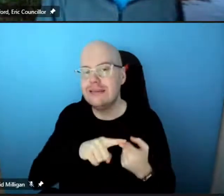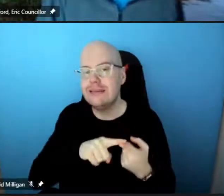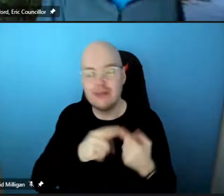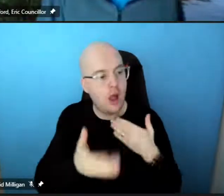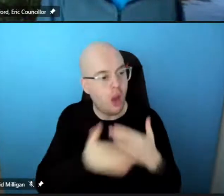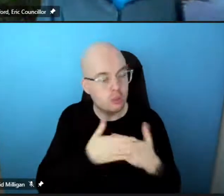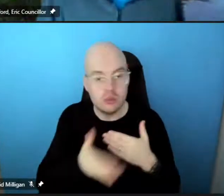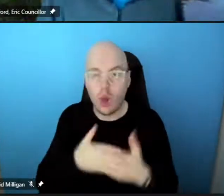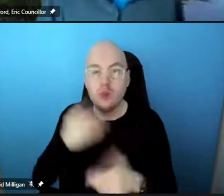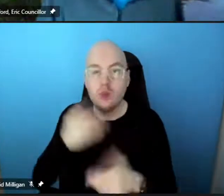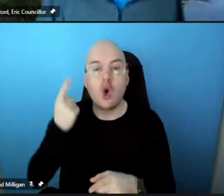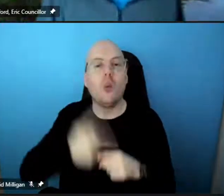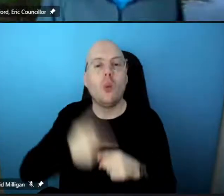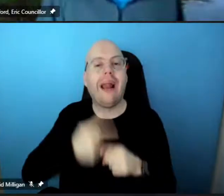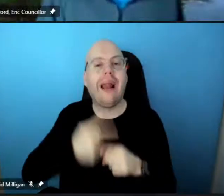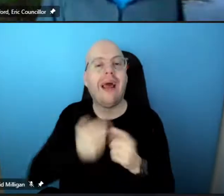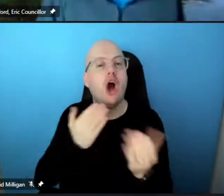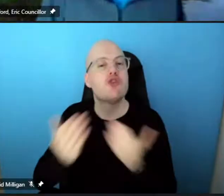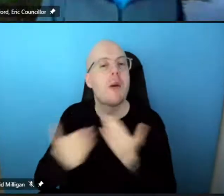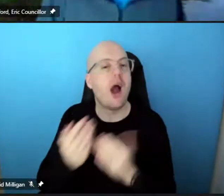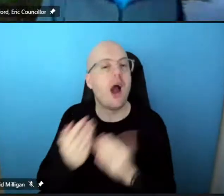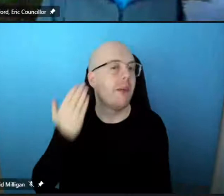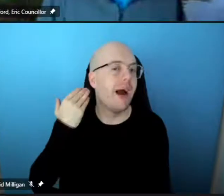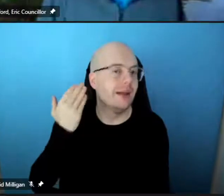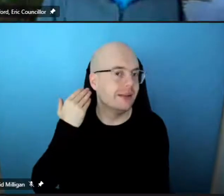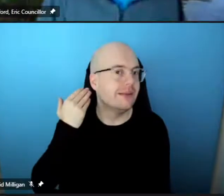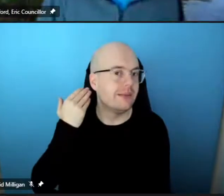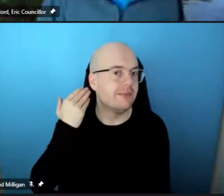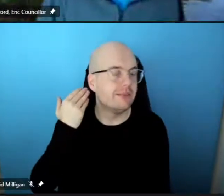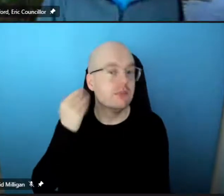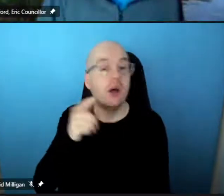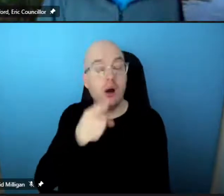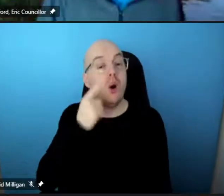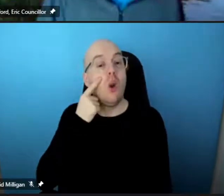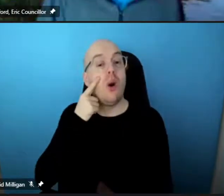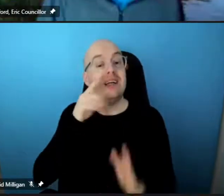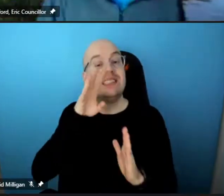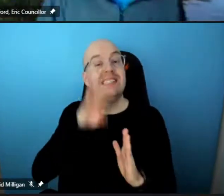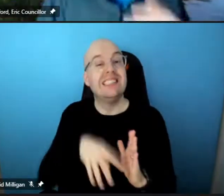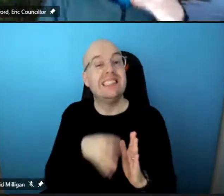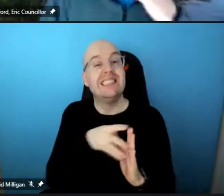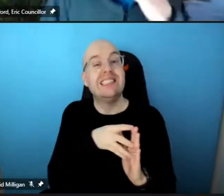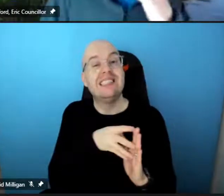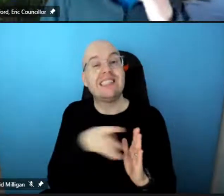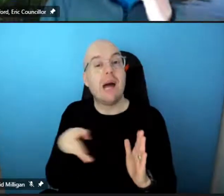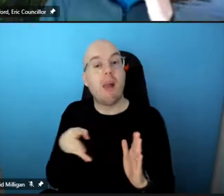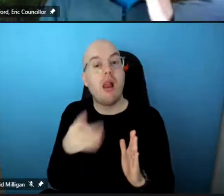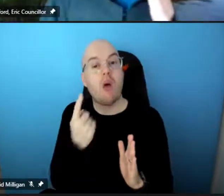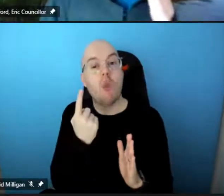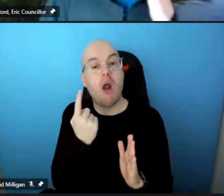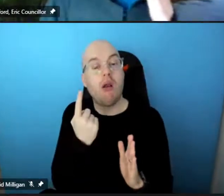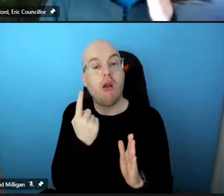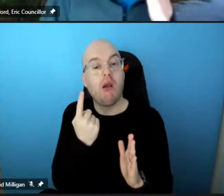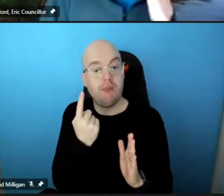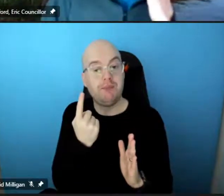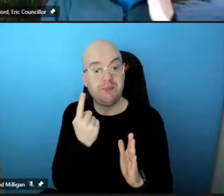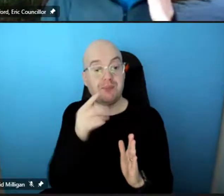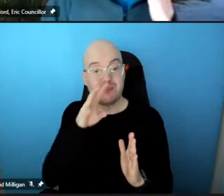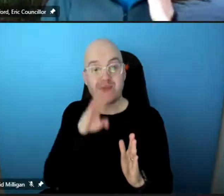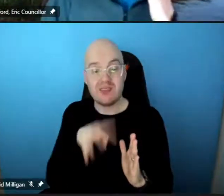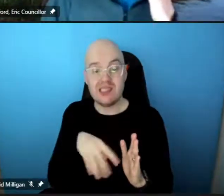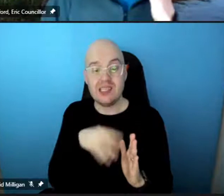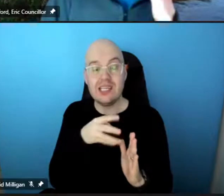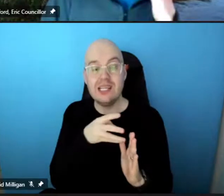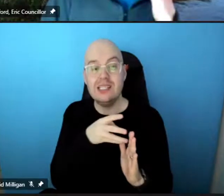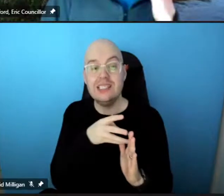us into table 1, which is the fraud caseload, so that just takes you through the numbers in terms of the cases that were open, reported and closed in the